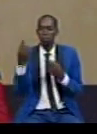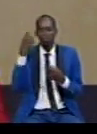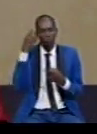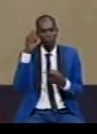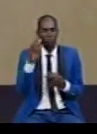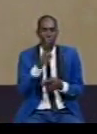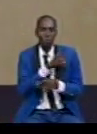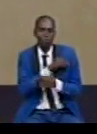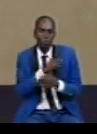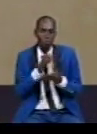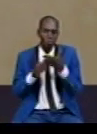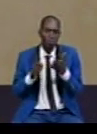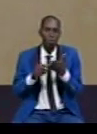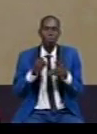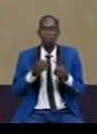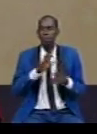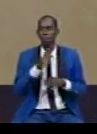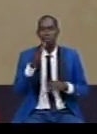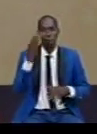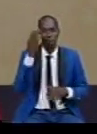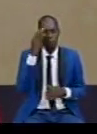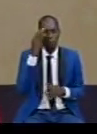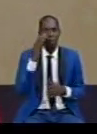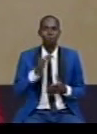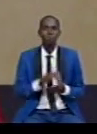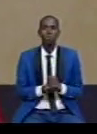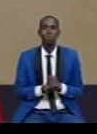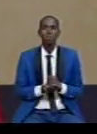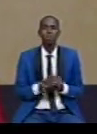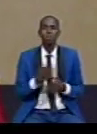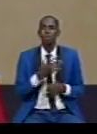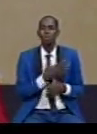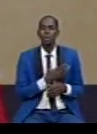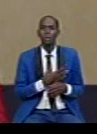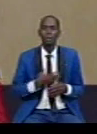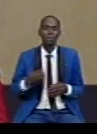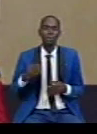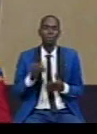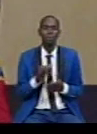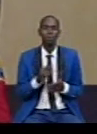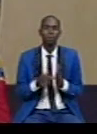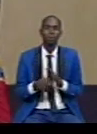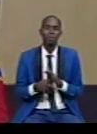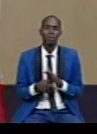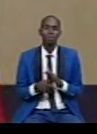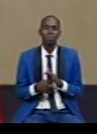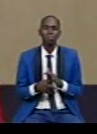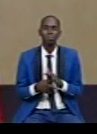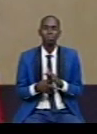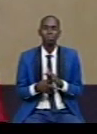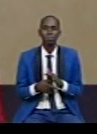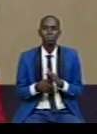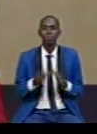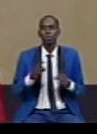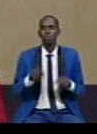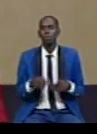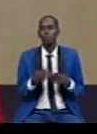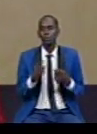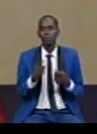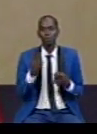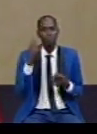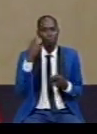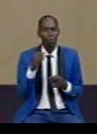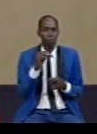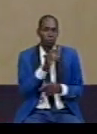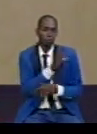it. So on that fateful day, that Wednesday, I went to clinic. That is